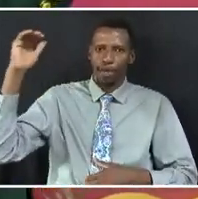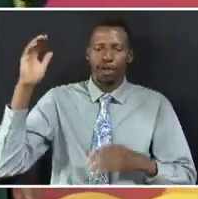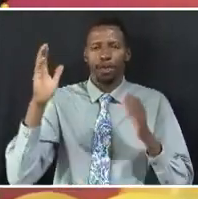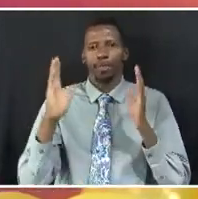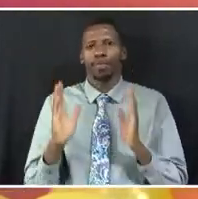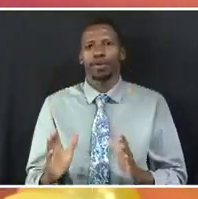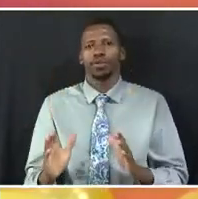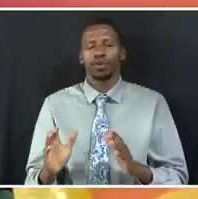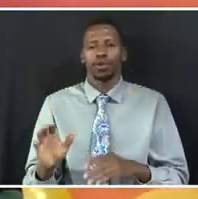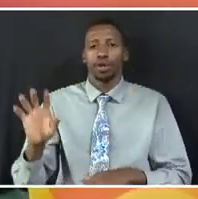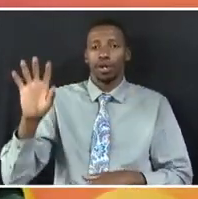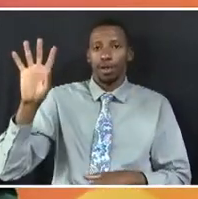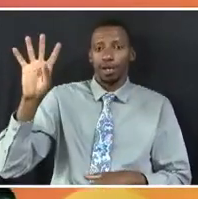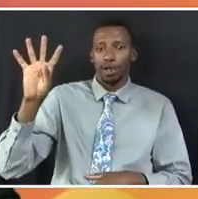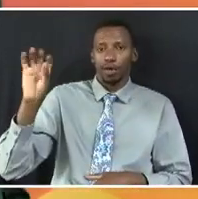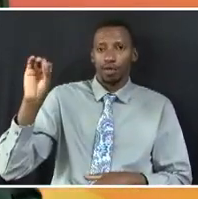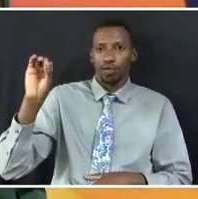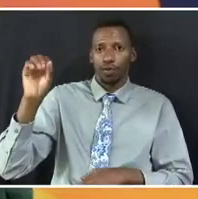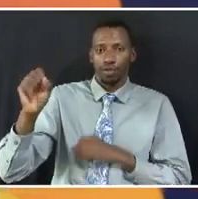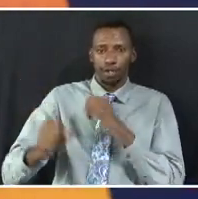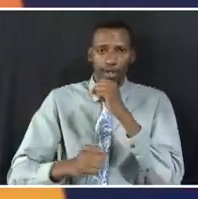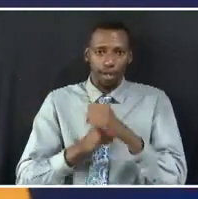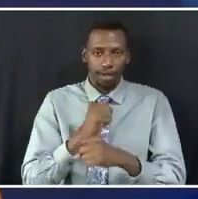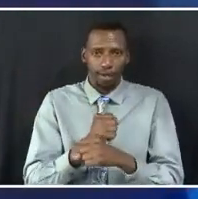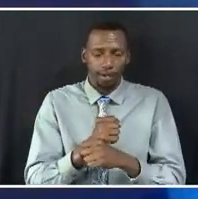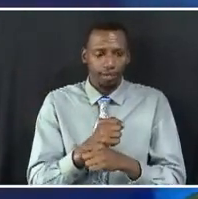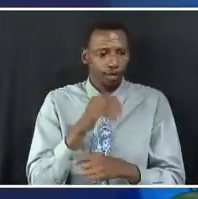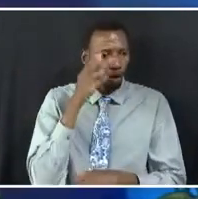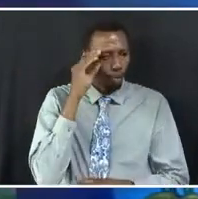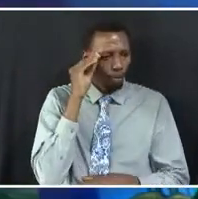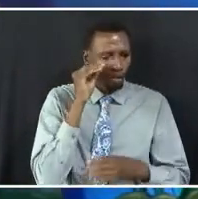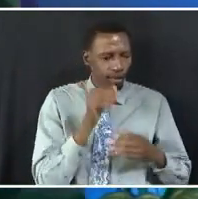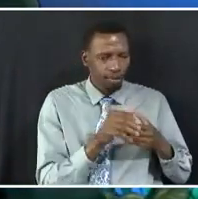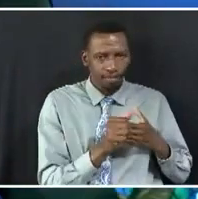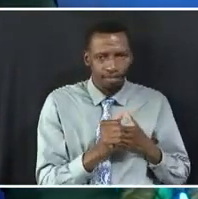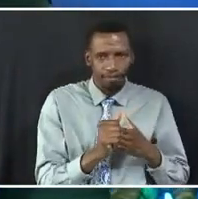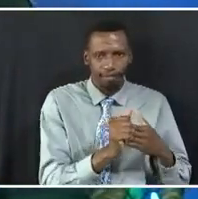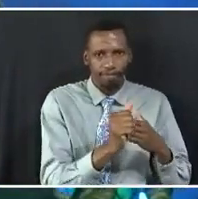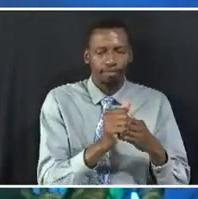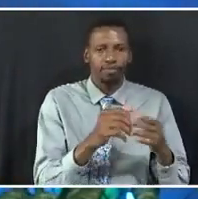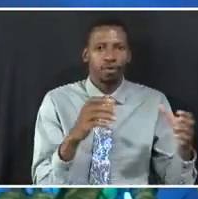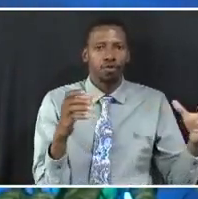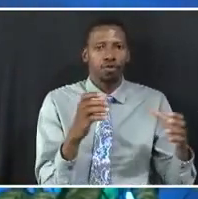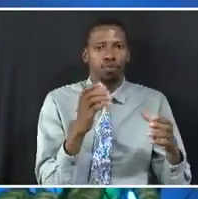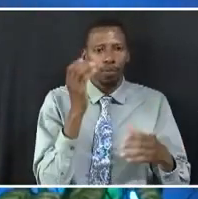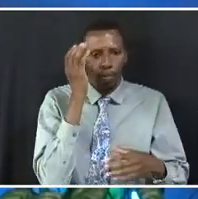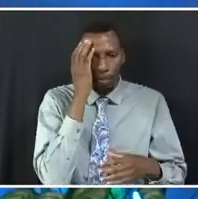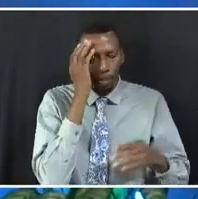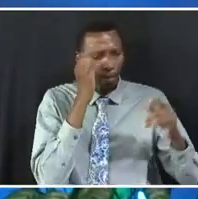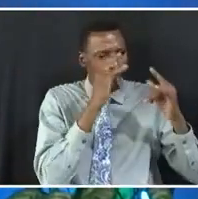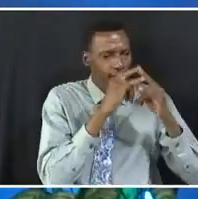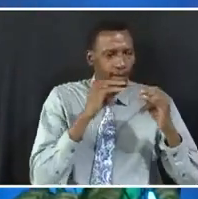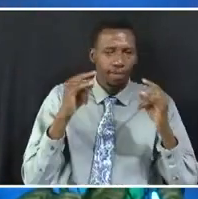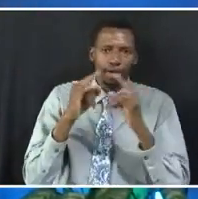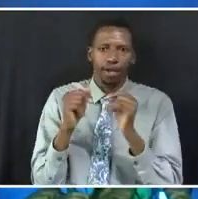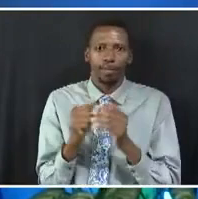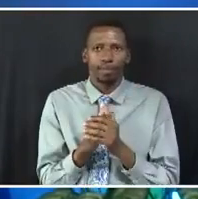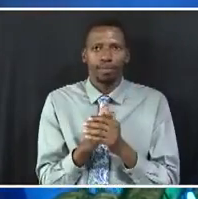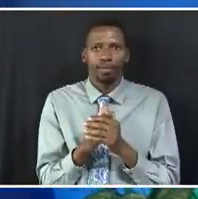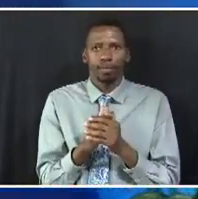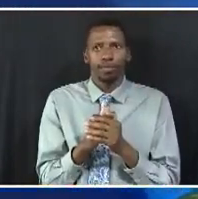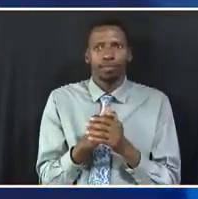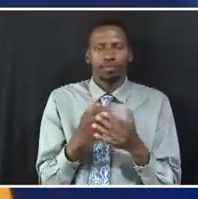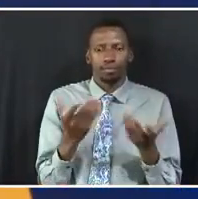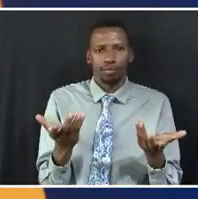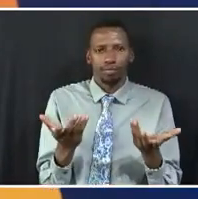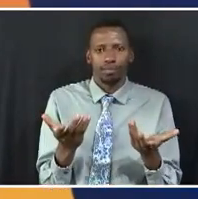years, Moses was leading the Israelites camping. You know, master guides should be able to